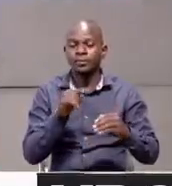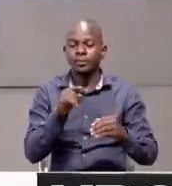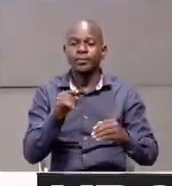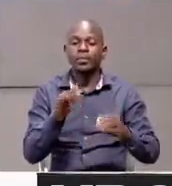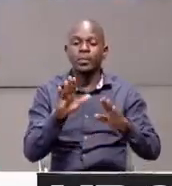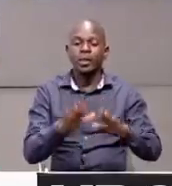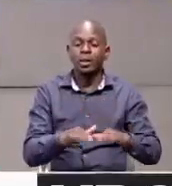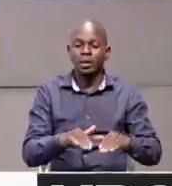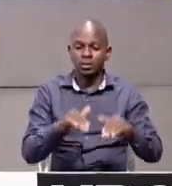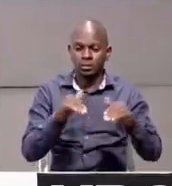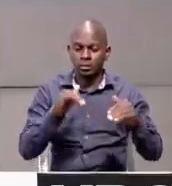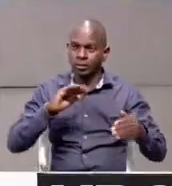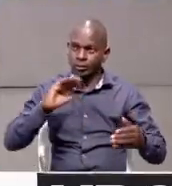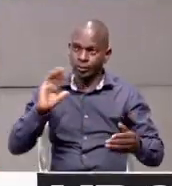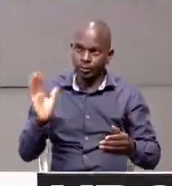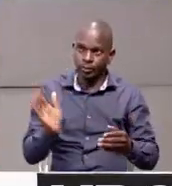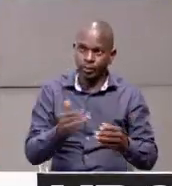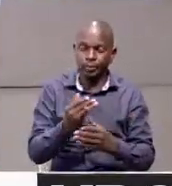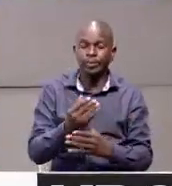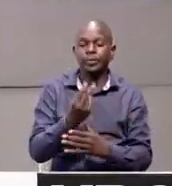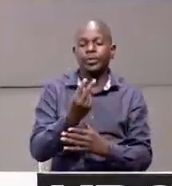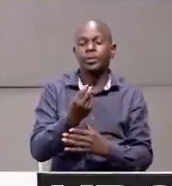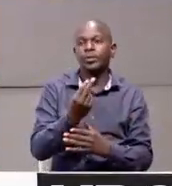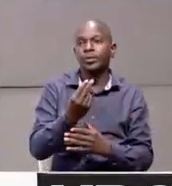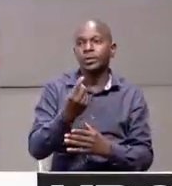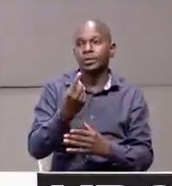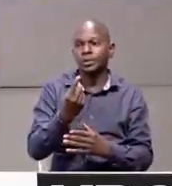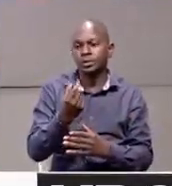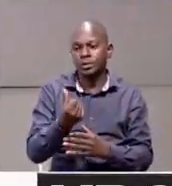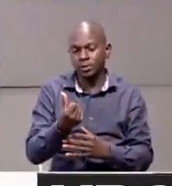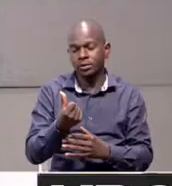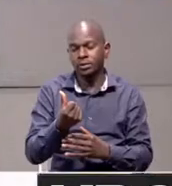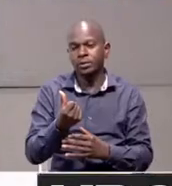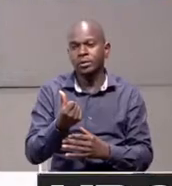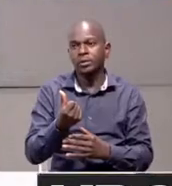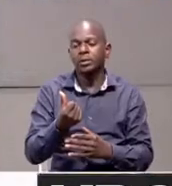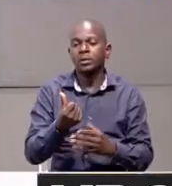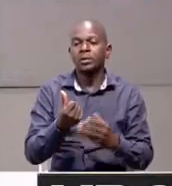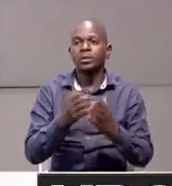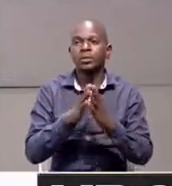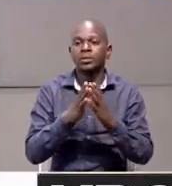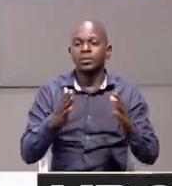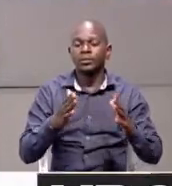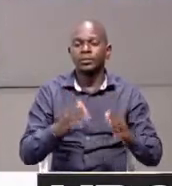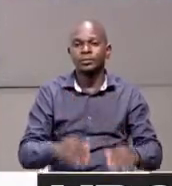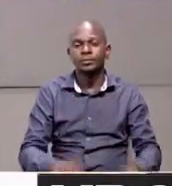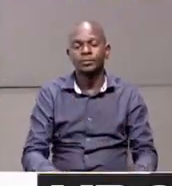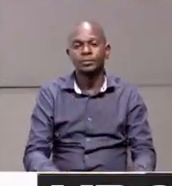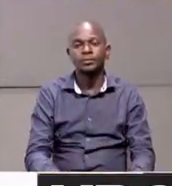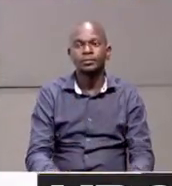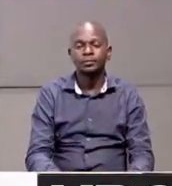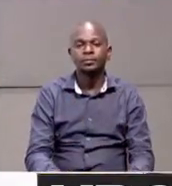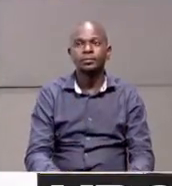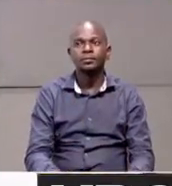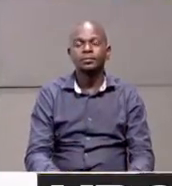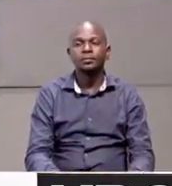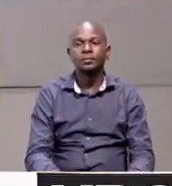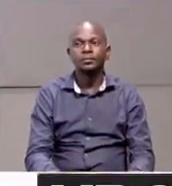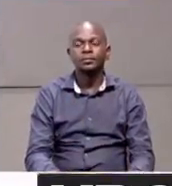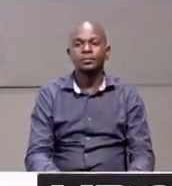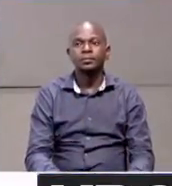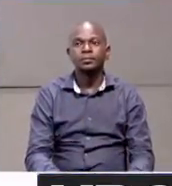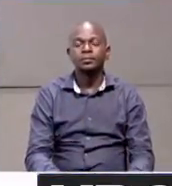parliamentary positions in Lango come 2026. Edi Oluwa, UBC News.